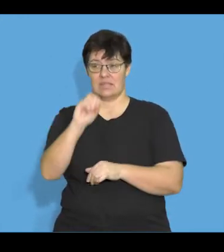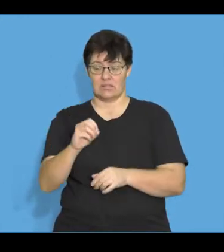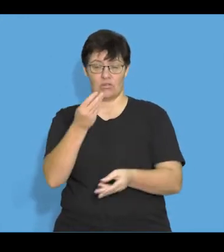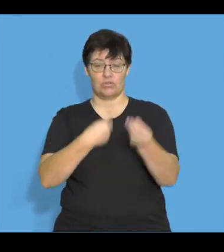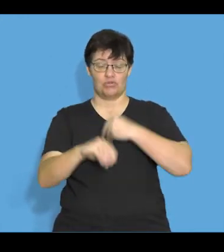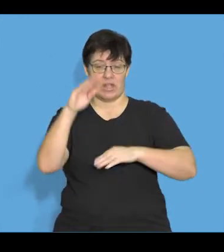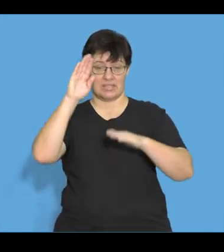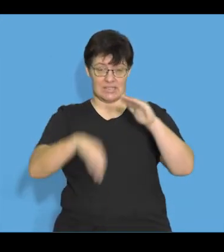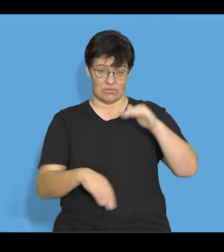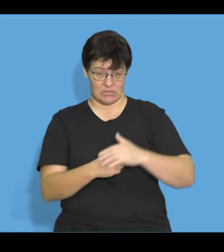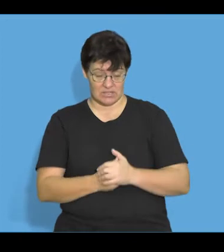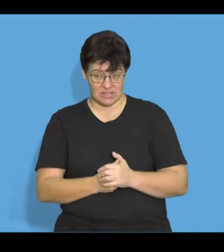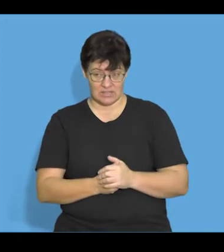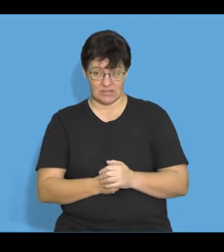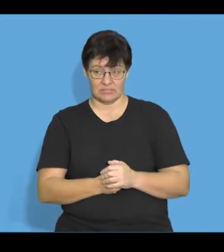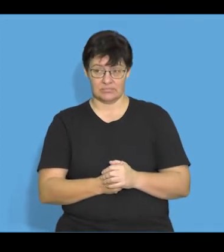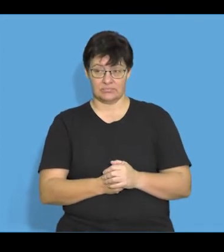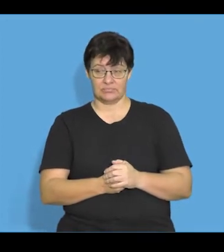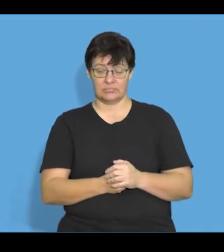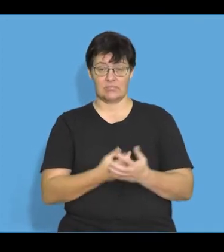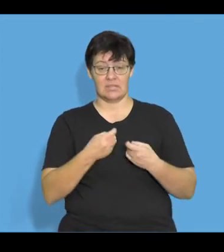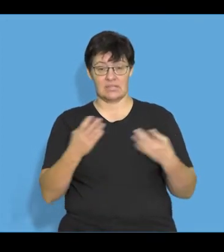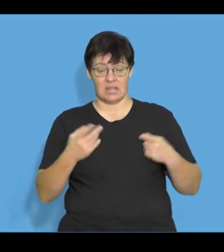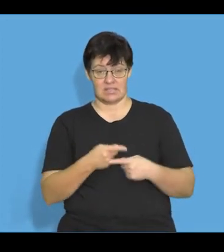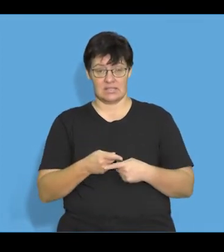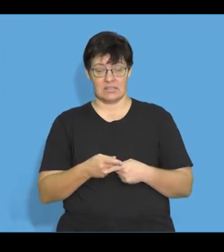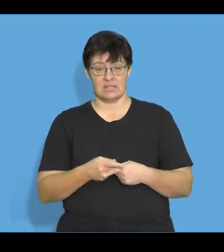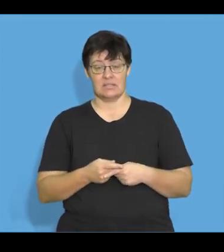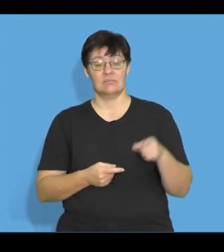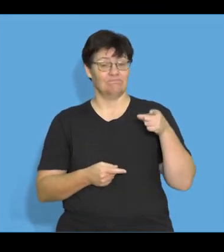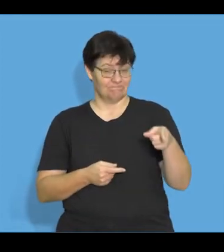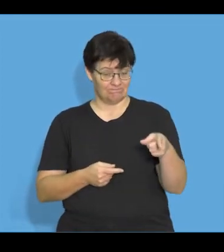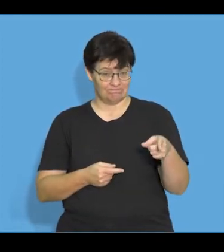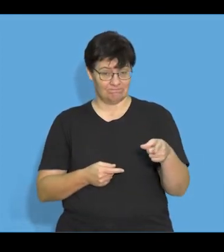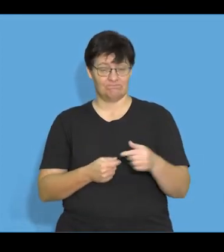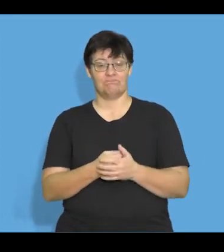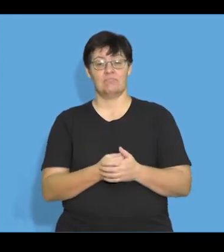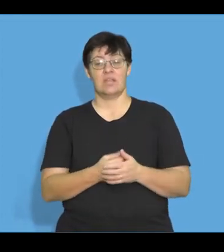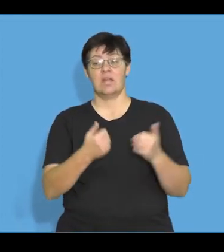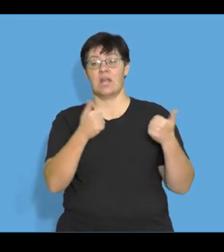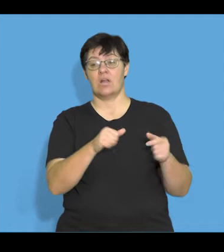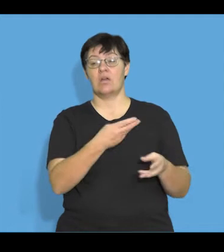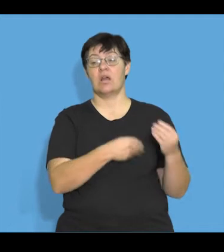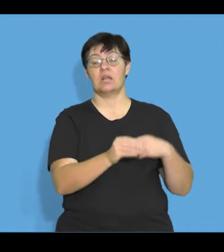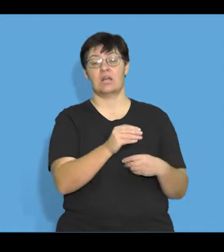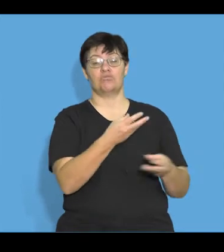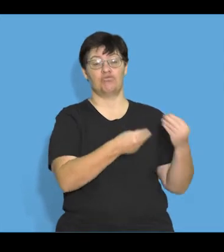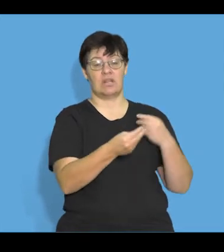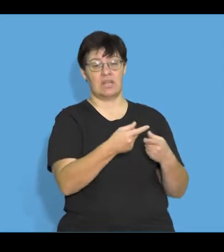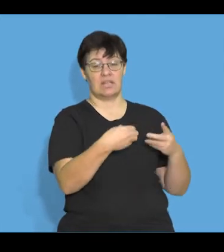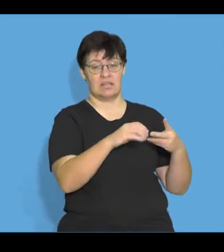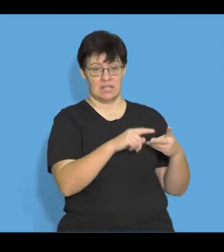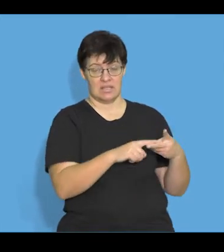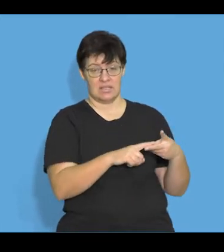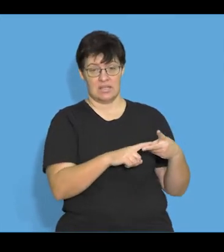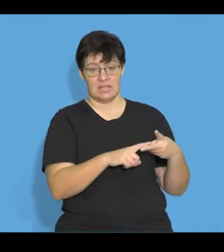Let's start with the perpetual first. Perpetual, we know. Account debited will be trading stock. Account credited will